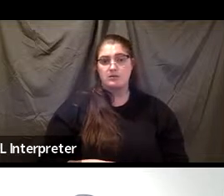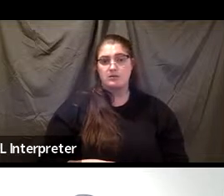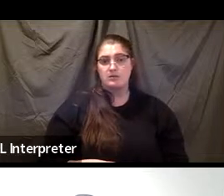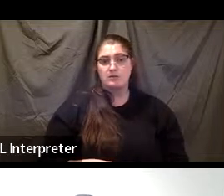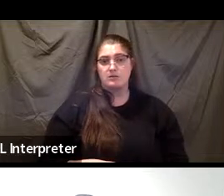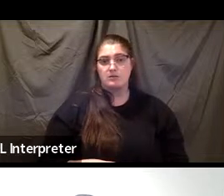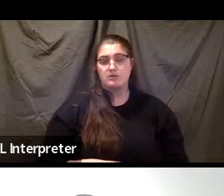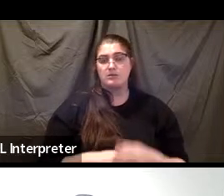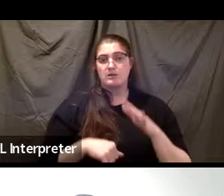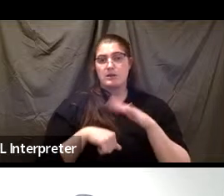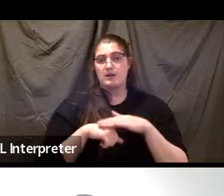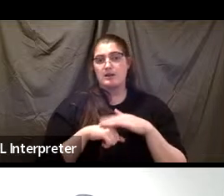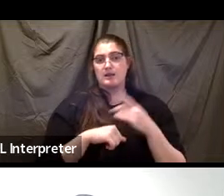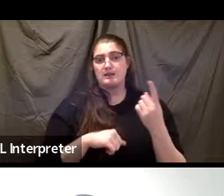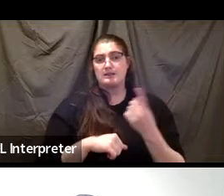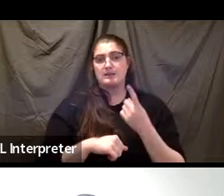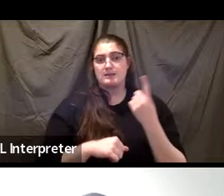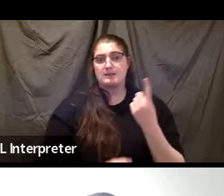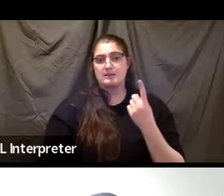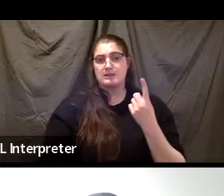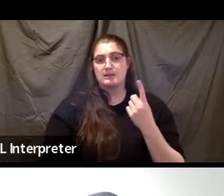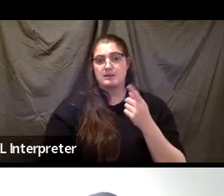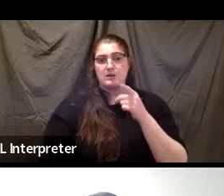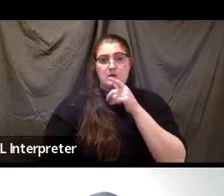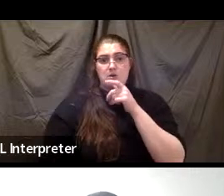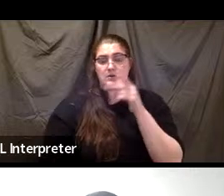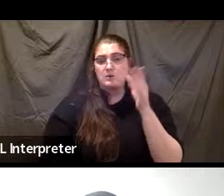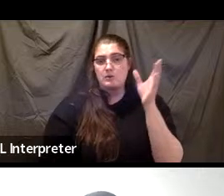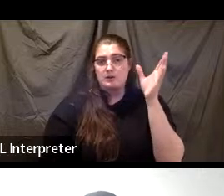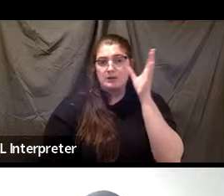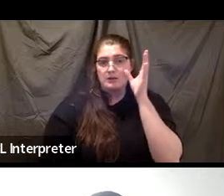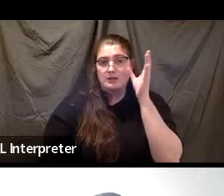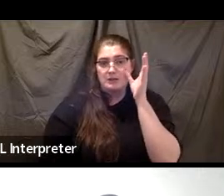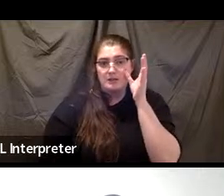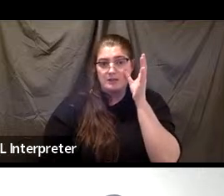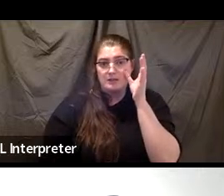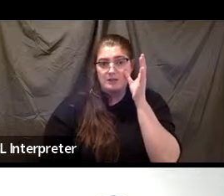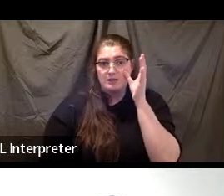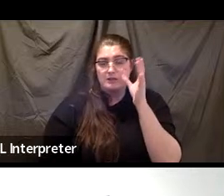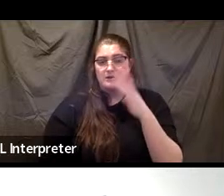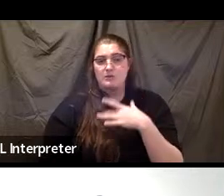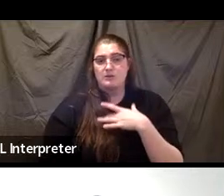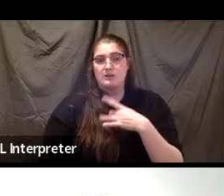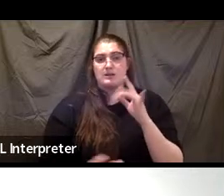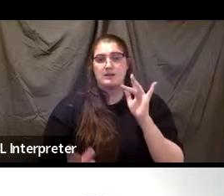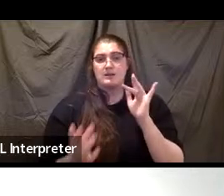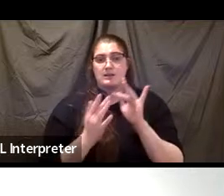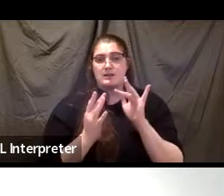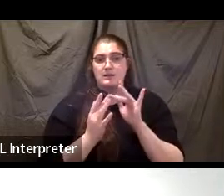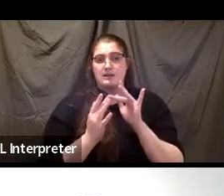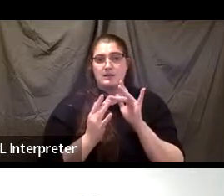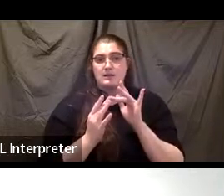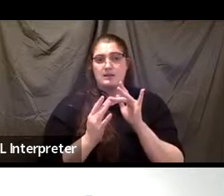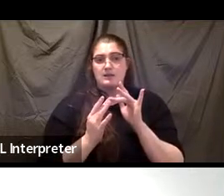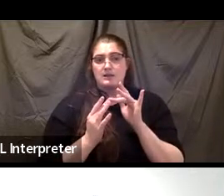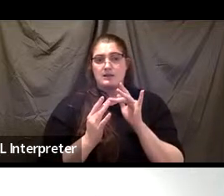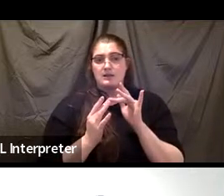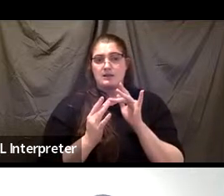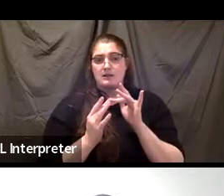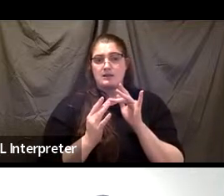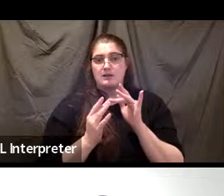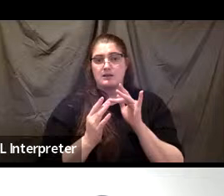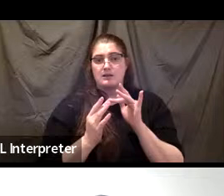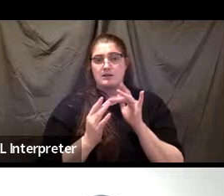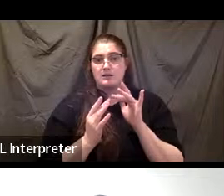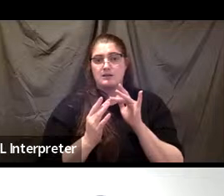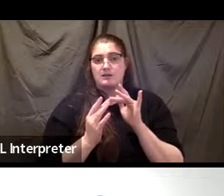somebody who's listening would like the link first. But yeah,